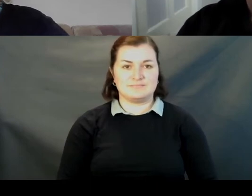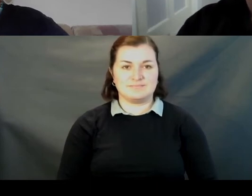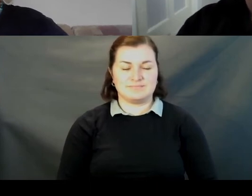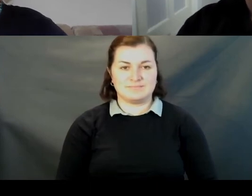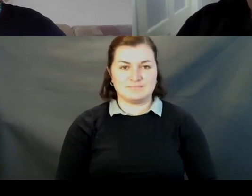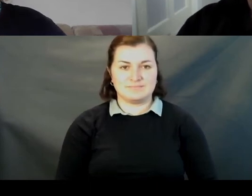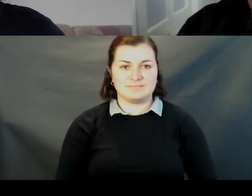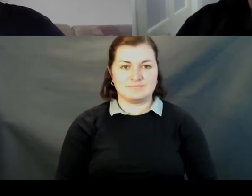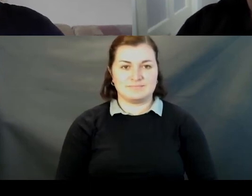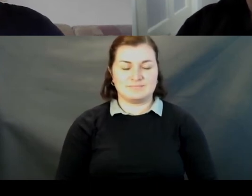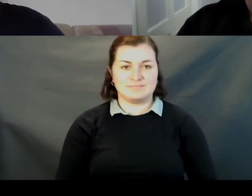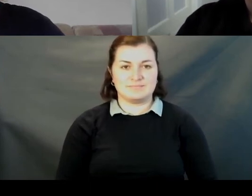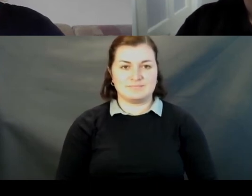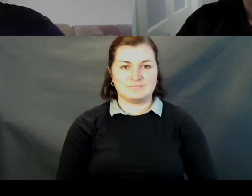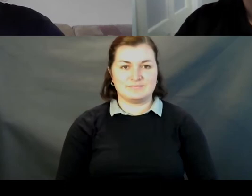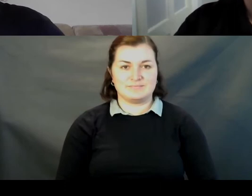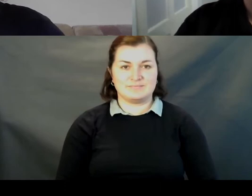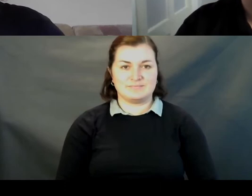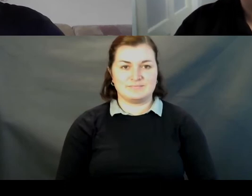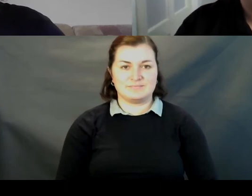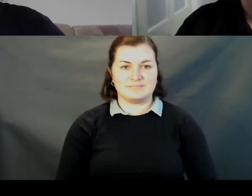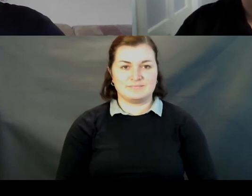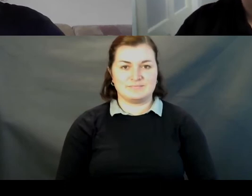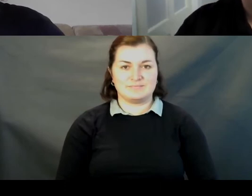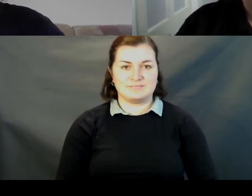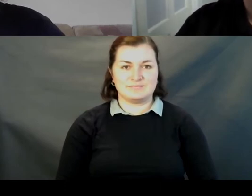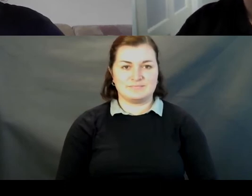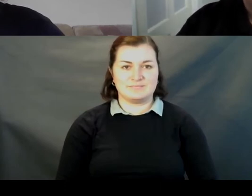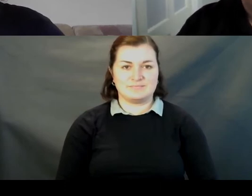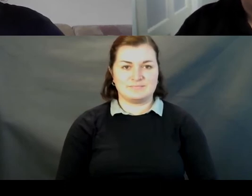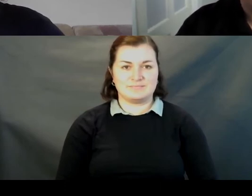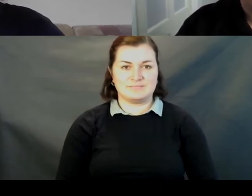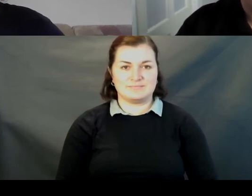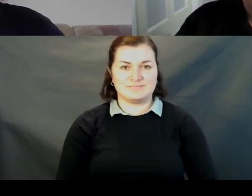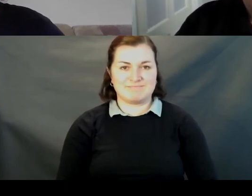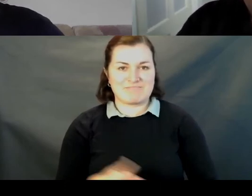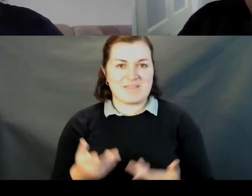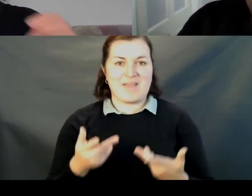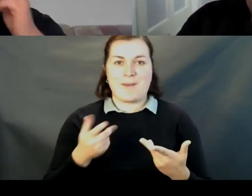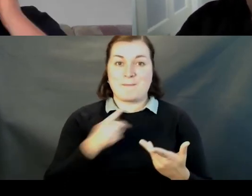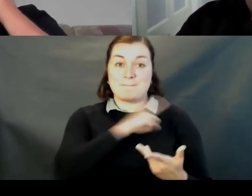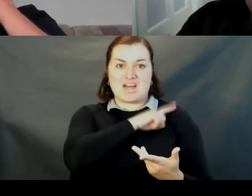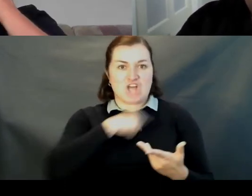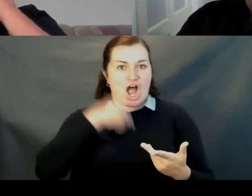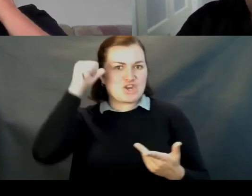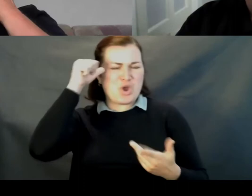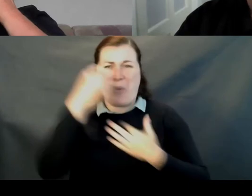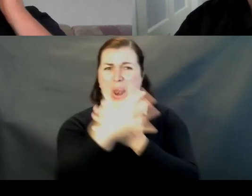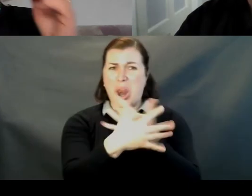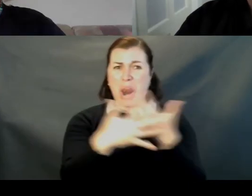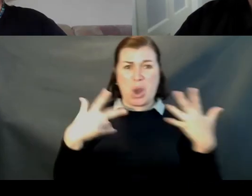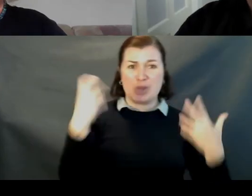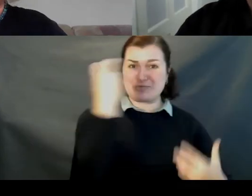people, and it's weird when I see another guide dog owner walking down the street and I don't know them, and I go, who's that? I haven't met them